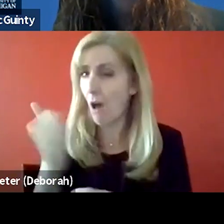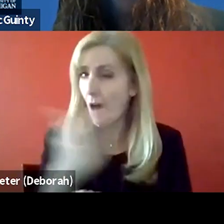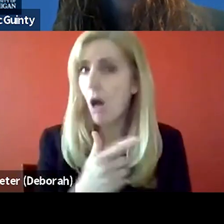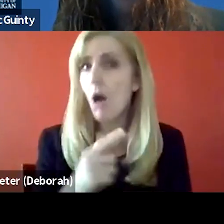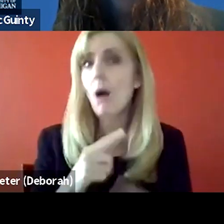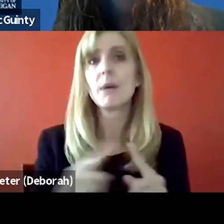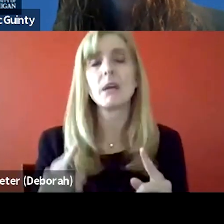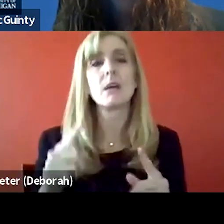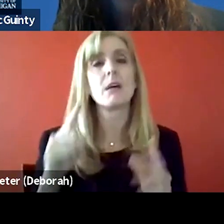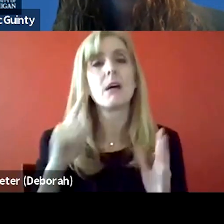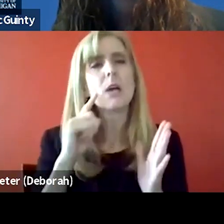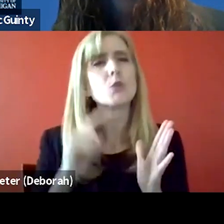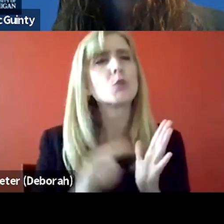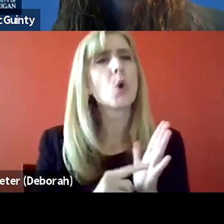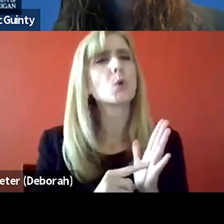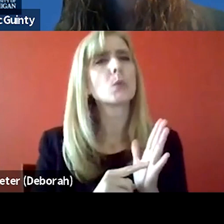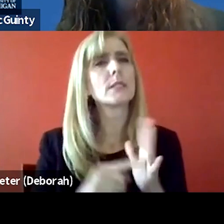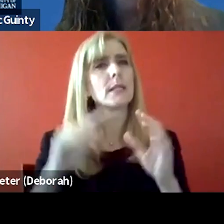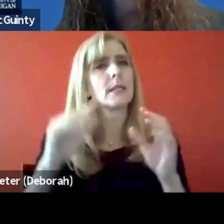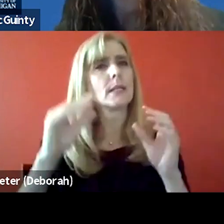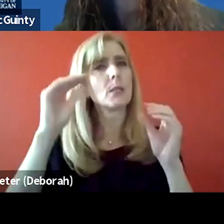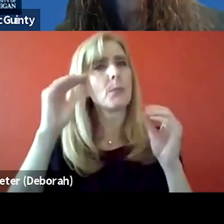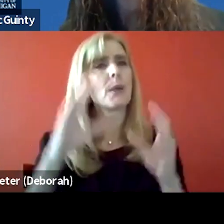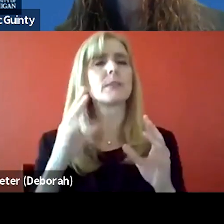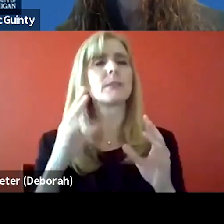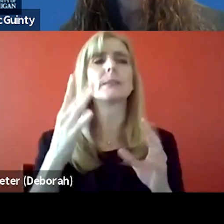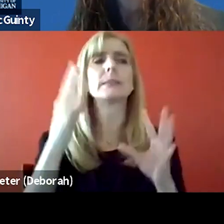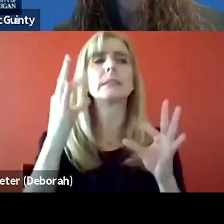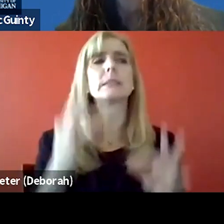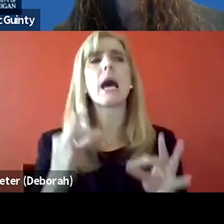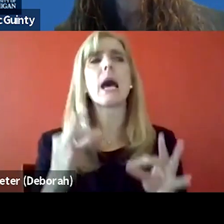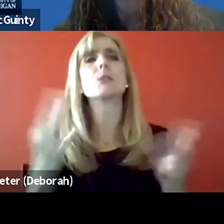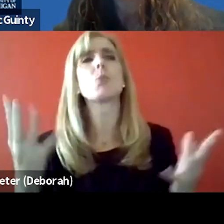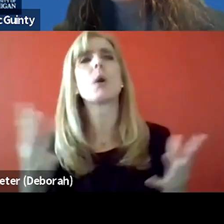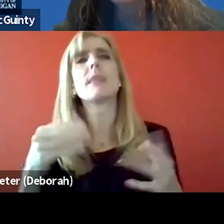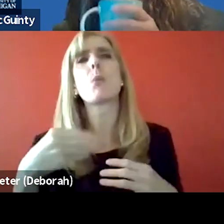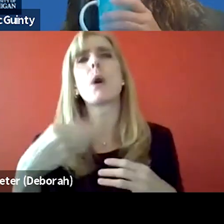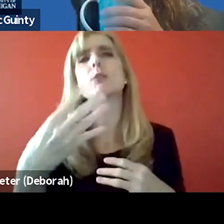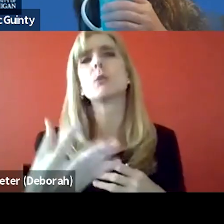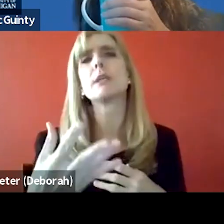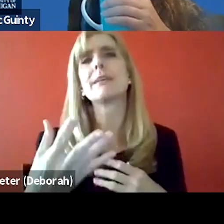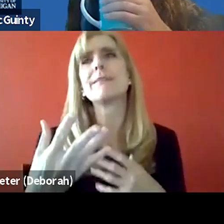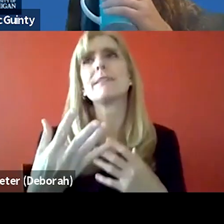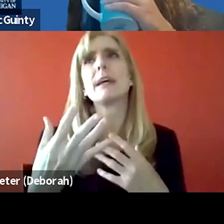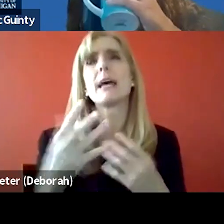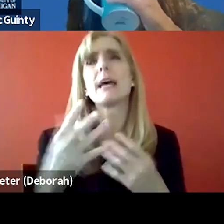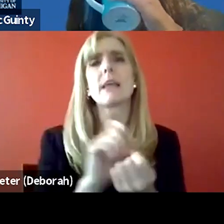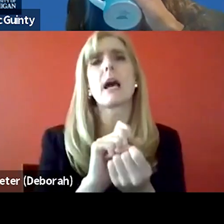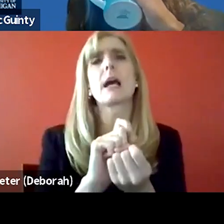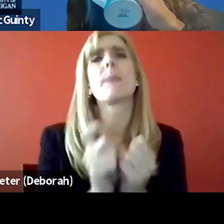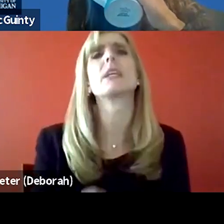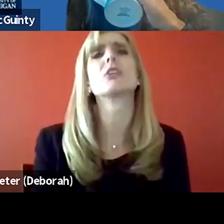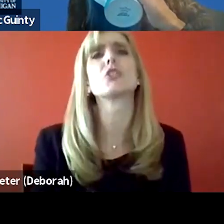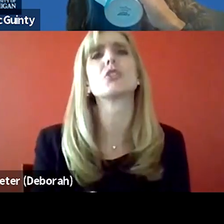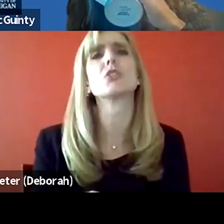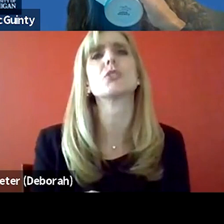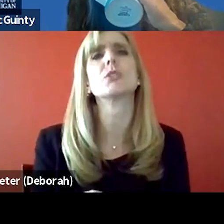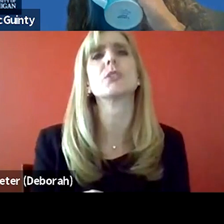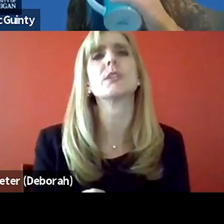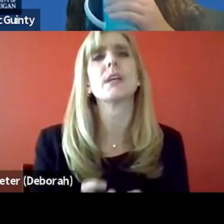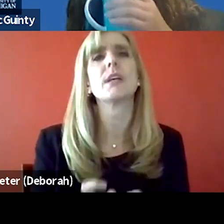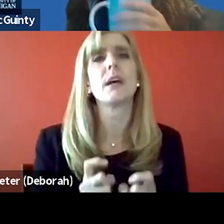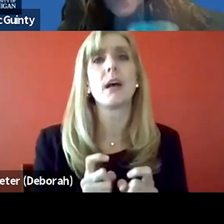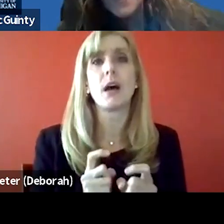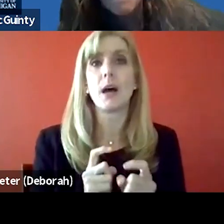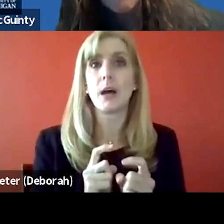that the professor picks and chooses what they want to give as accommodations, even though I have a